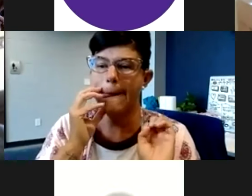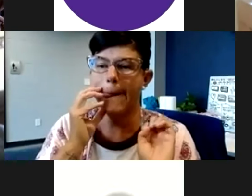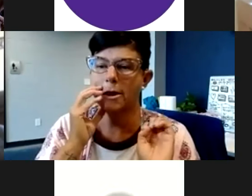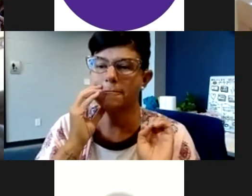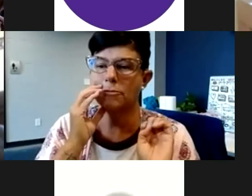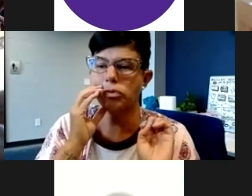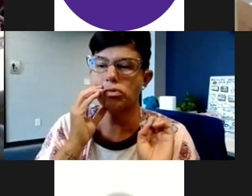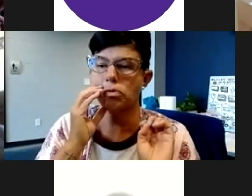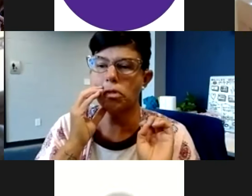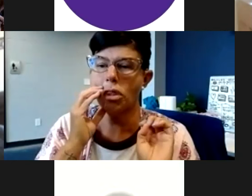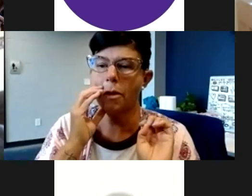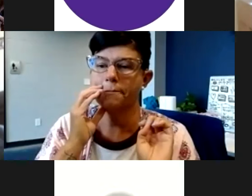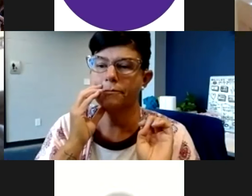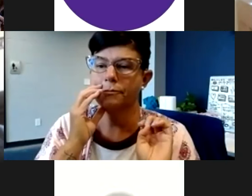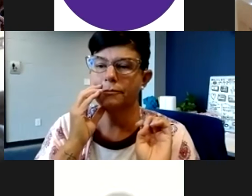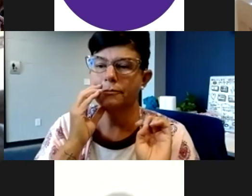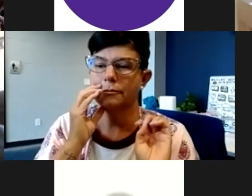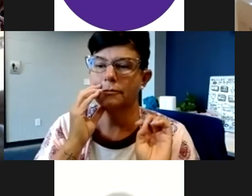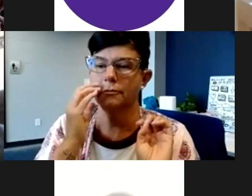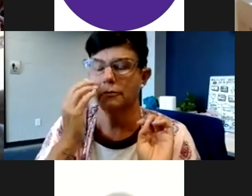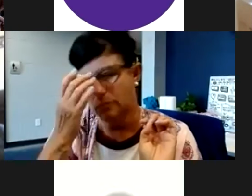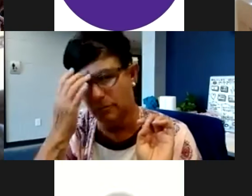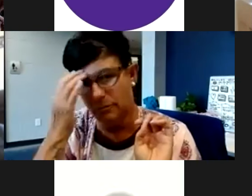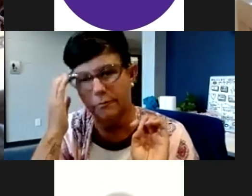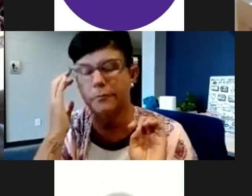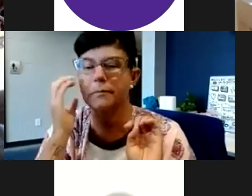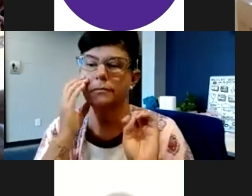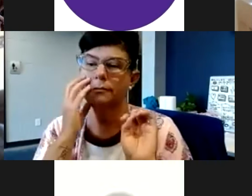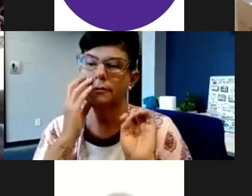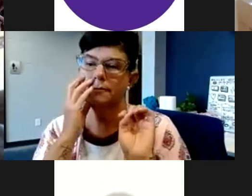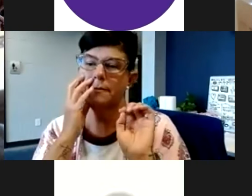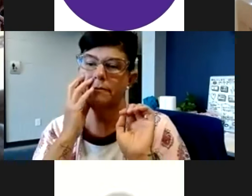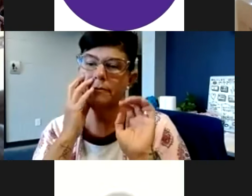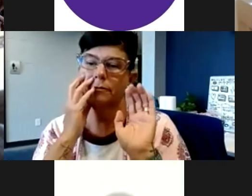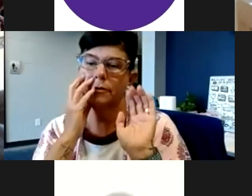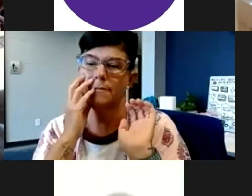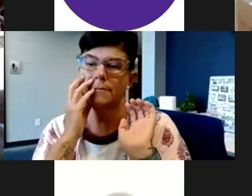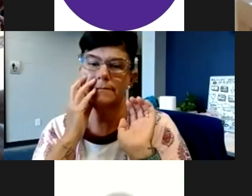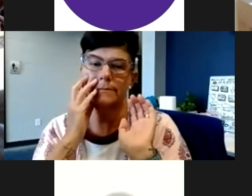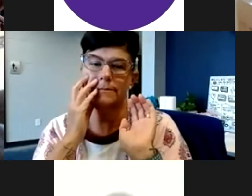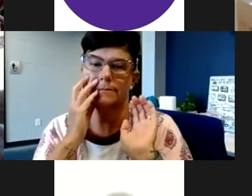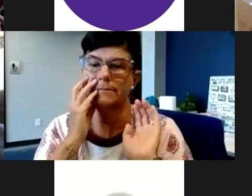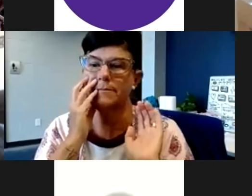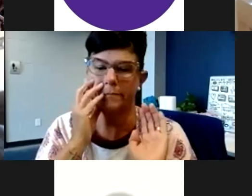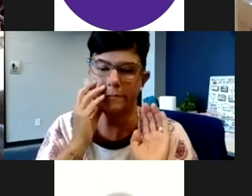it's old, it might only speak. I'm not sure because